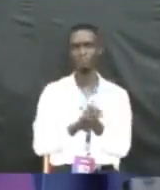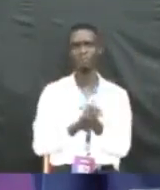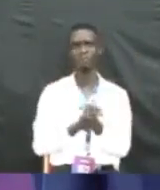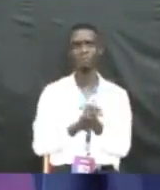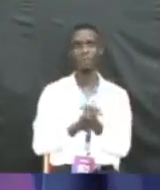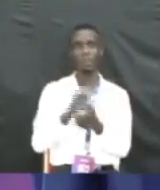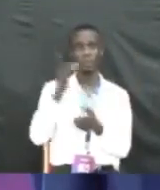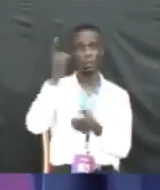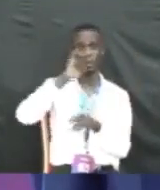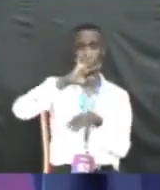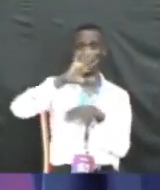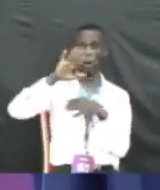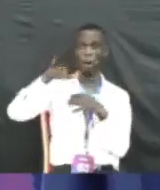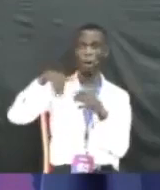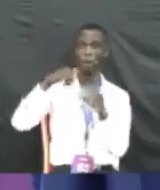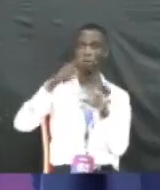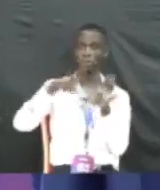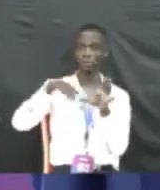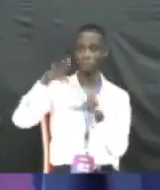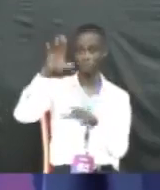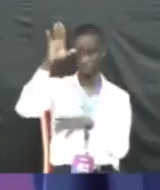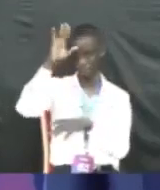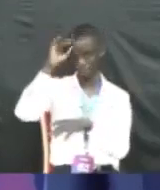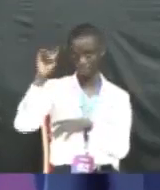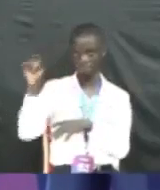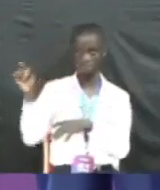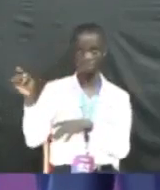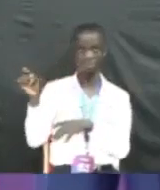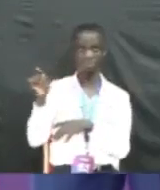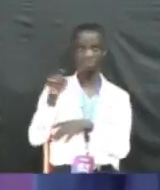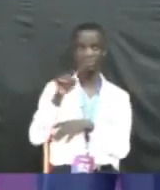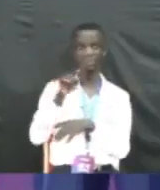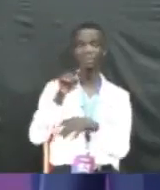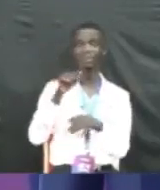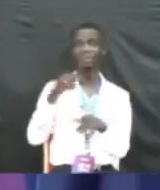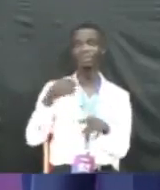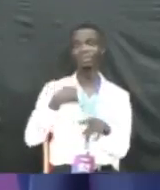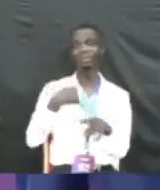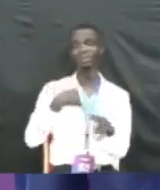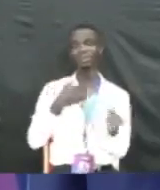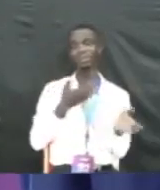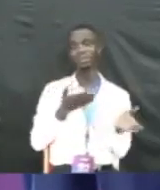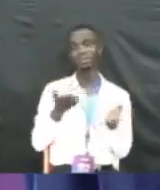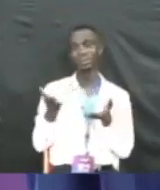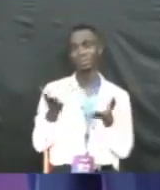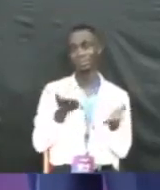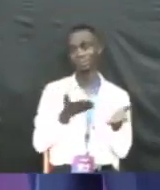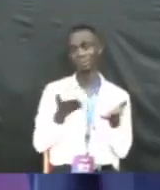To all the chairmen, under whom I served as a minister.